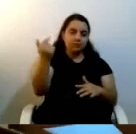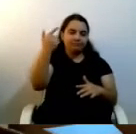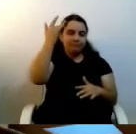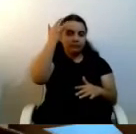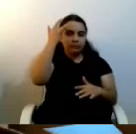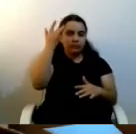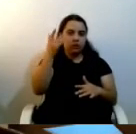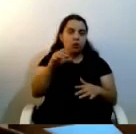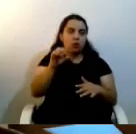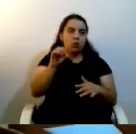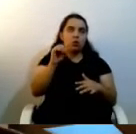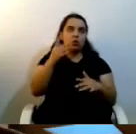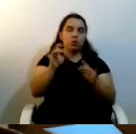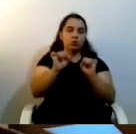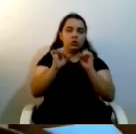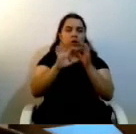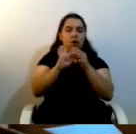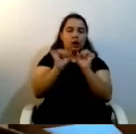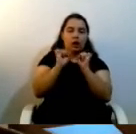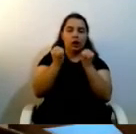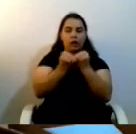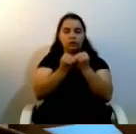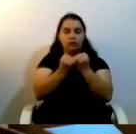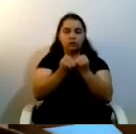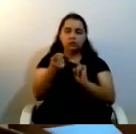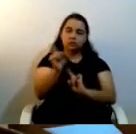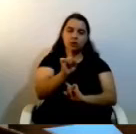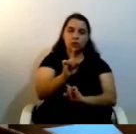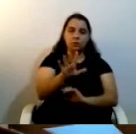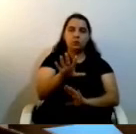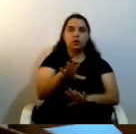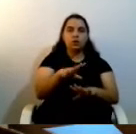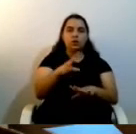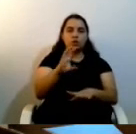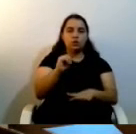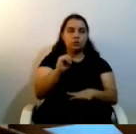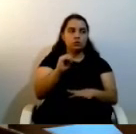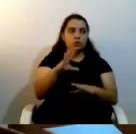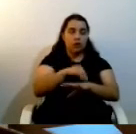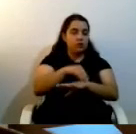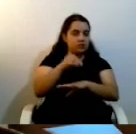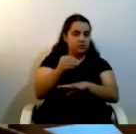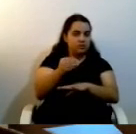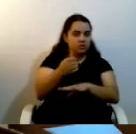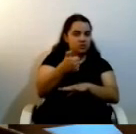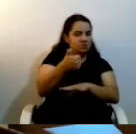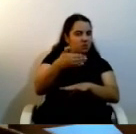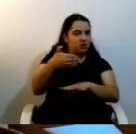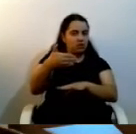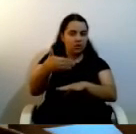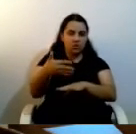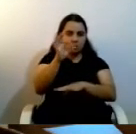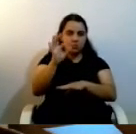In Sweden, currently 51% of the persons who receive direct payments for personal